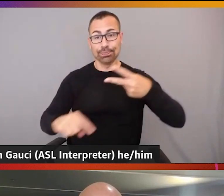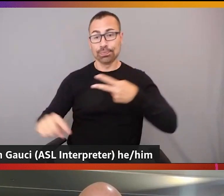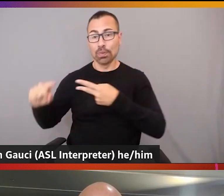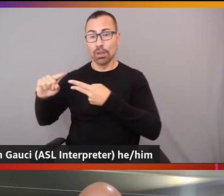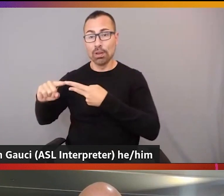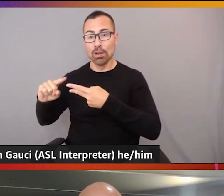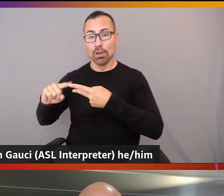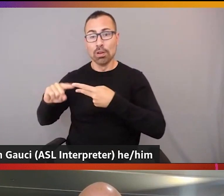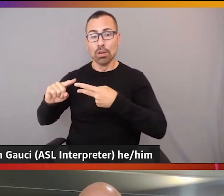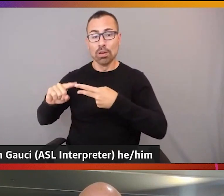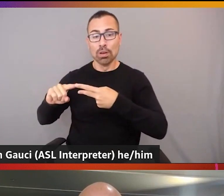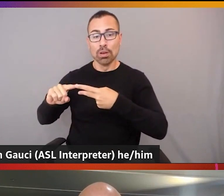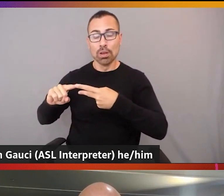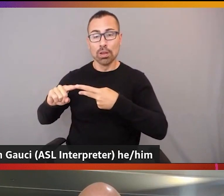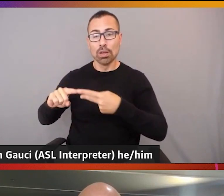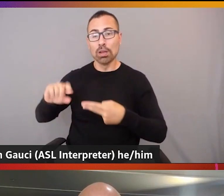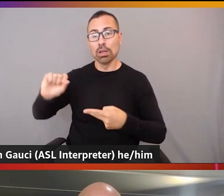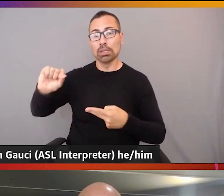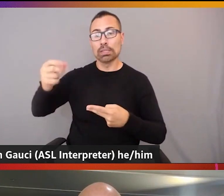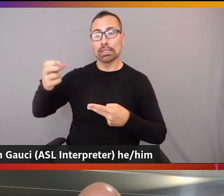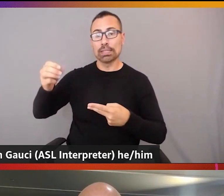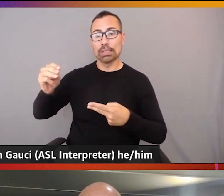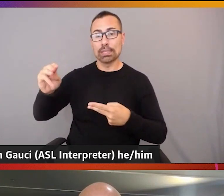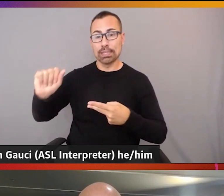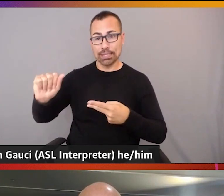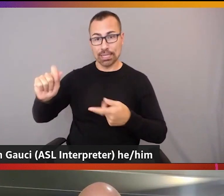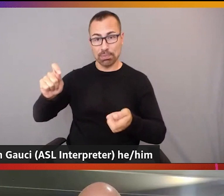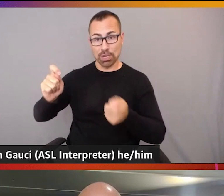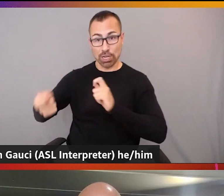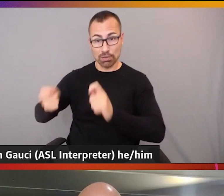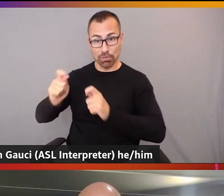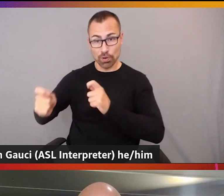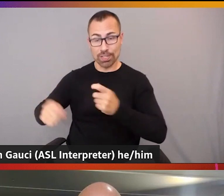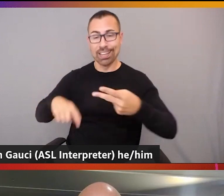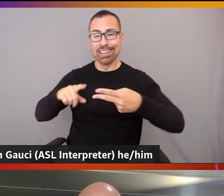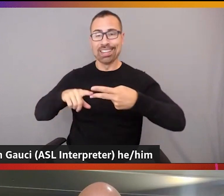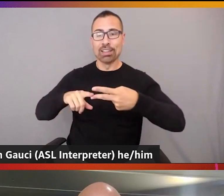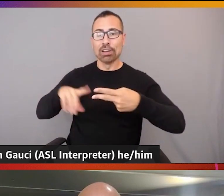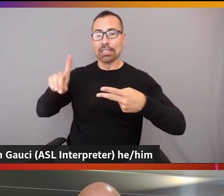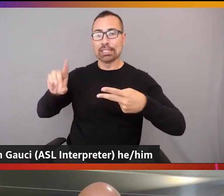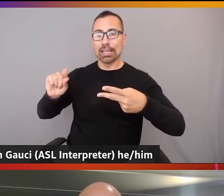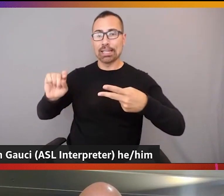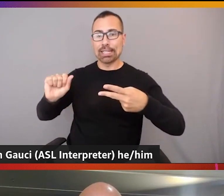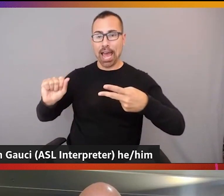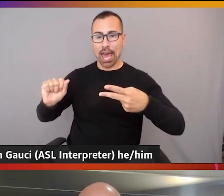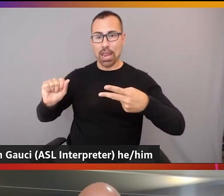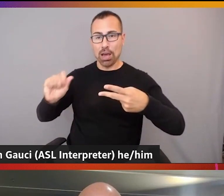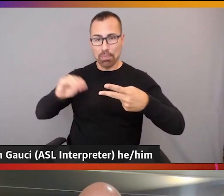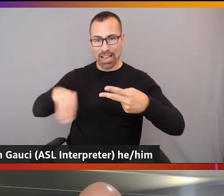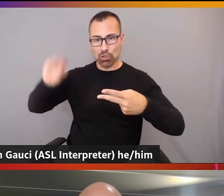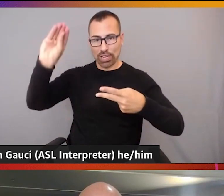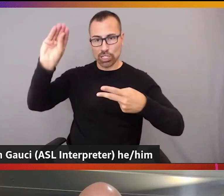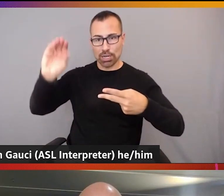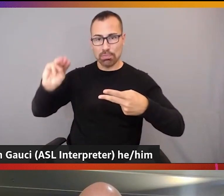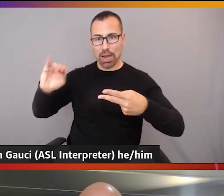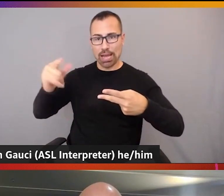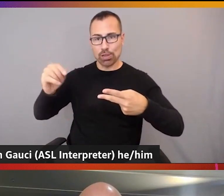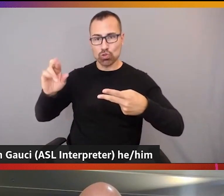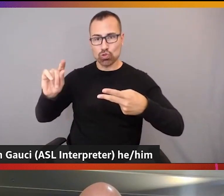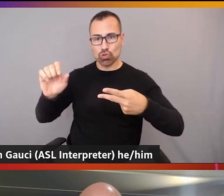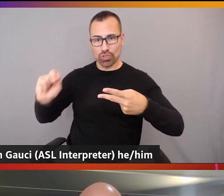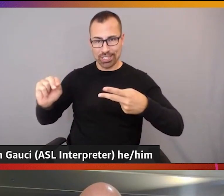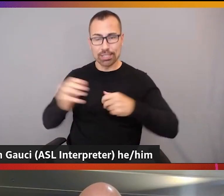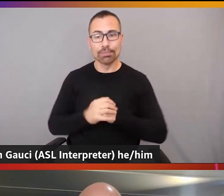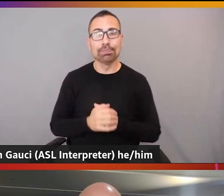schema migration or conversion, and then there's the data migration that comes afterwards. So, a bit of database 101, I'm sure most